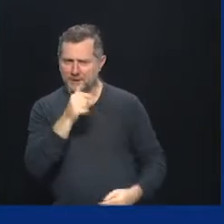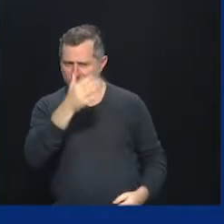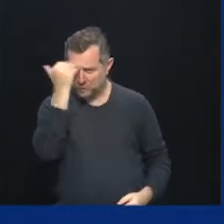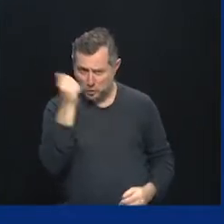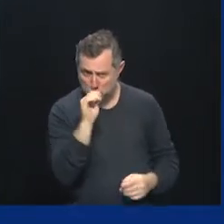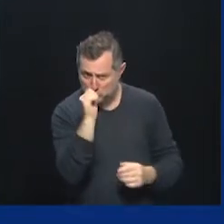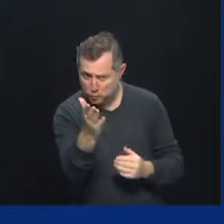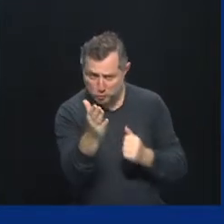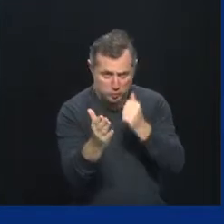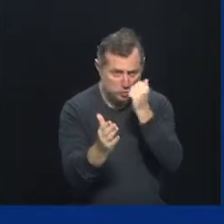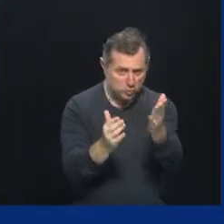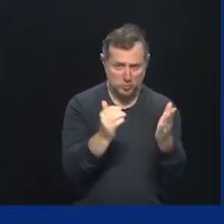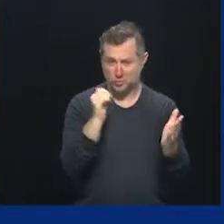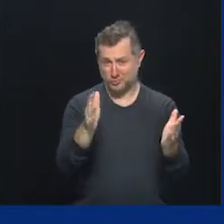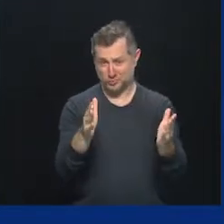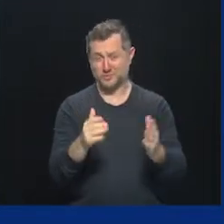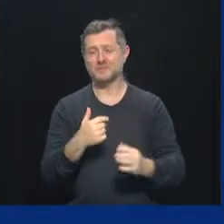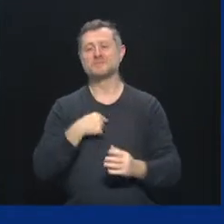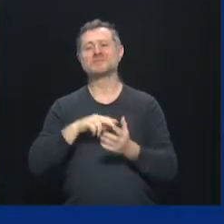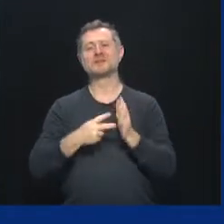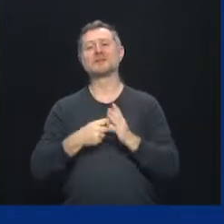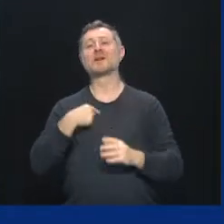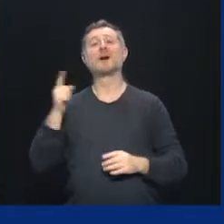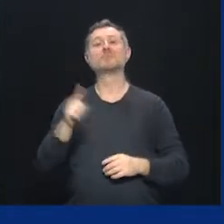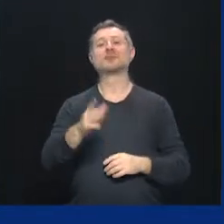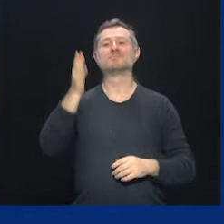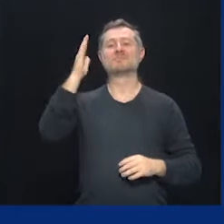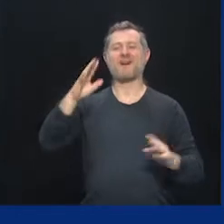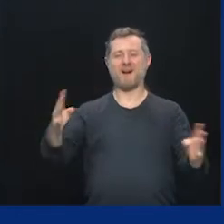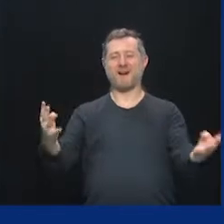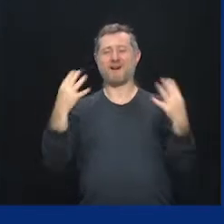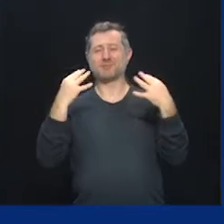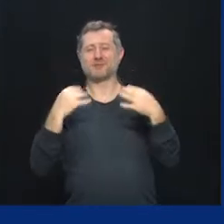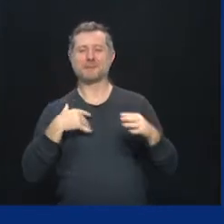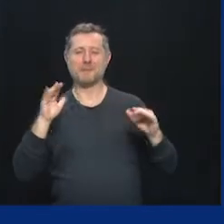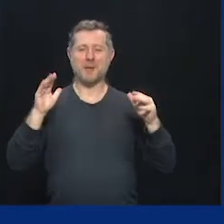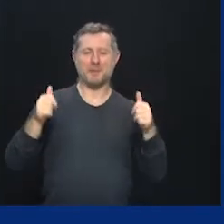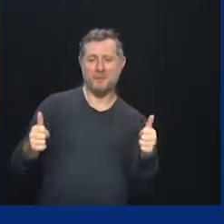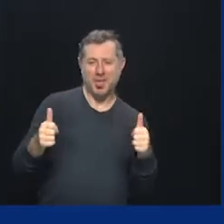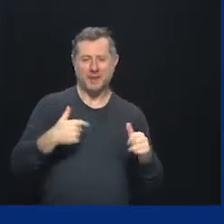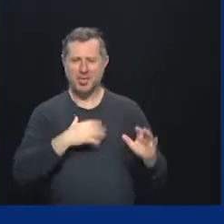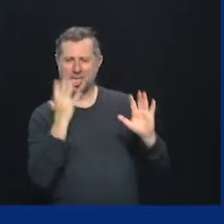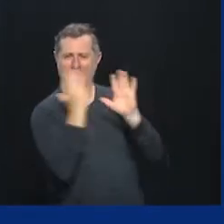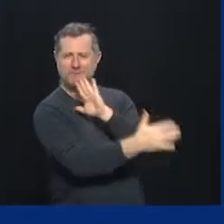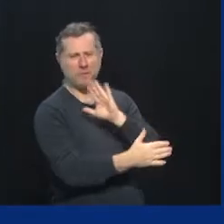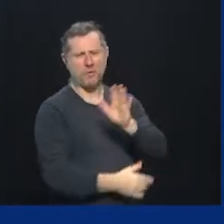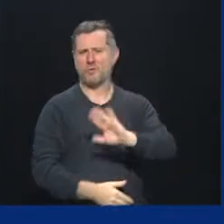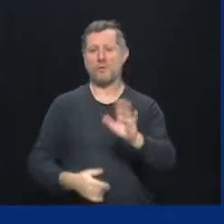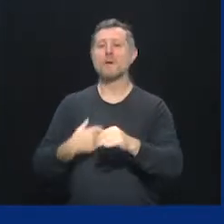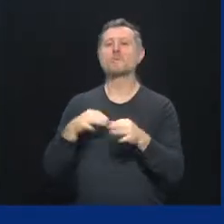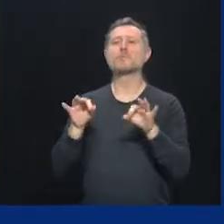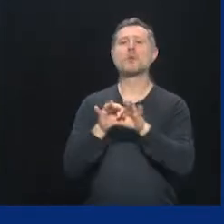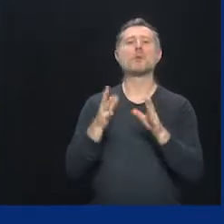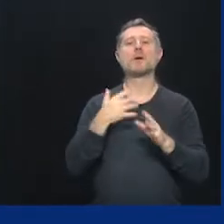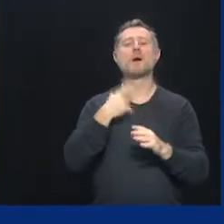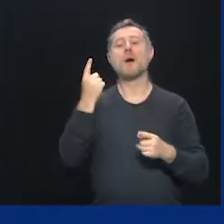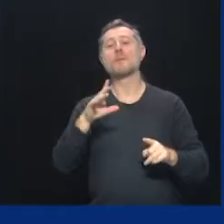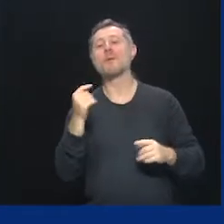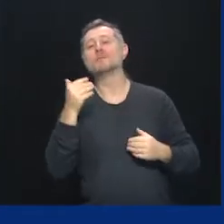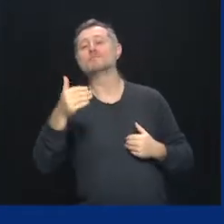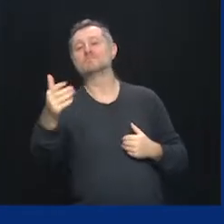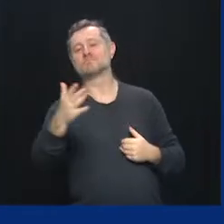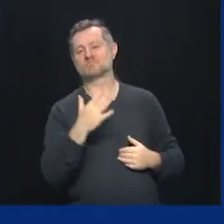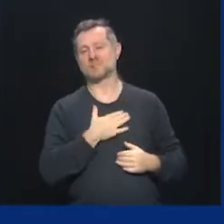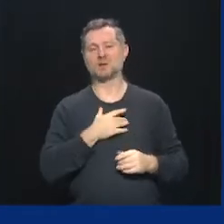about us coming here to do a nice press conference. This is about what happens tomorrow and the day after and the day after. That is my commitment to you.